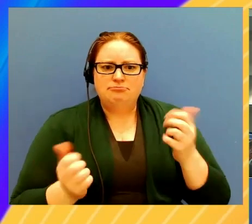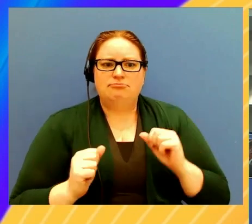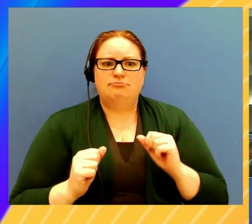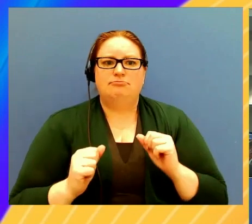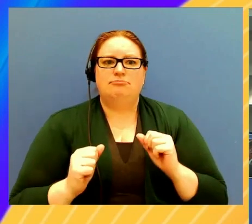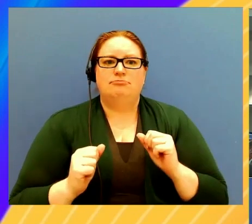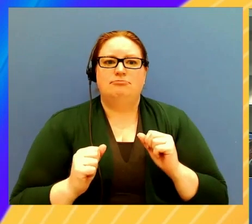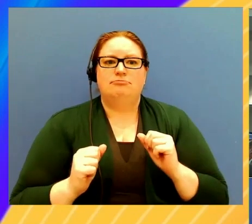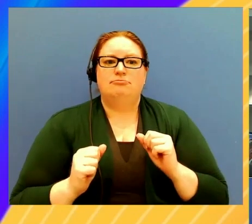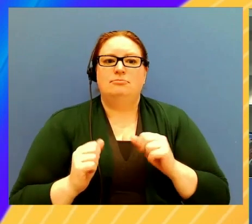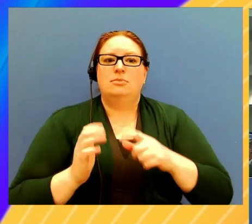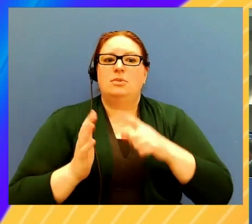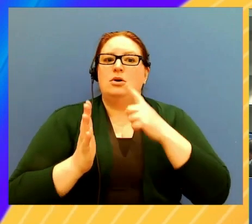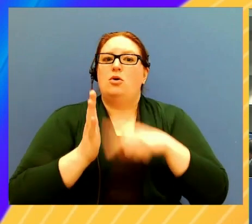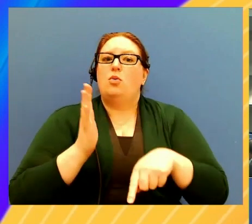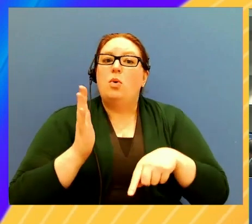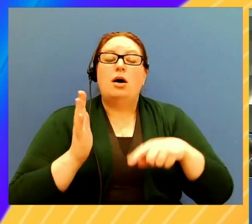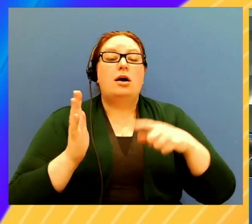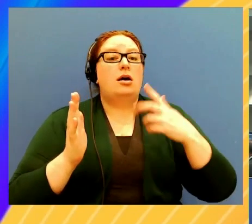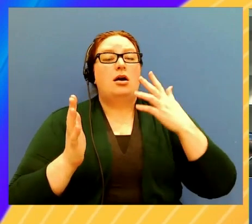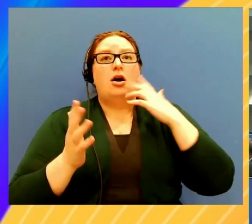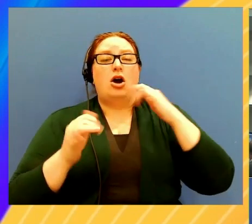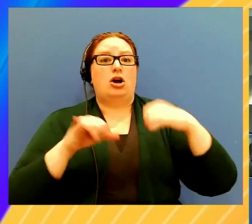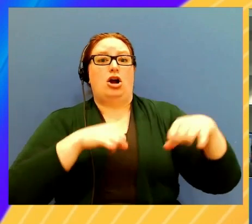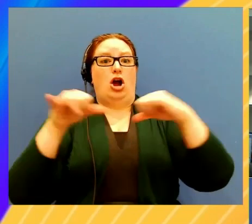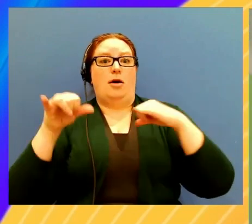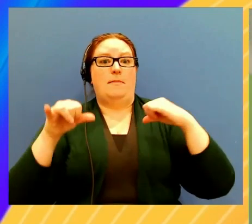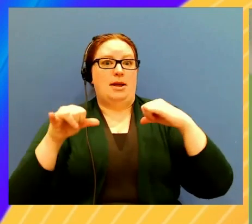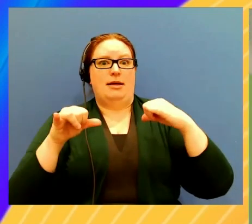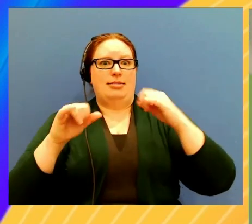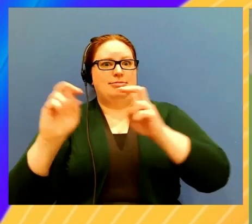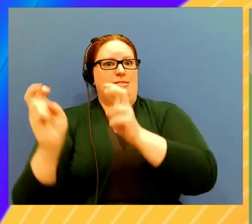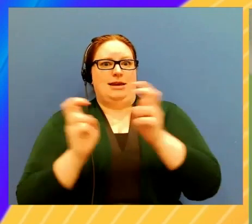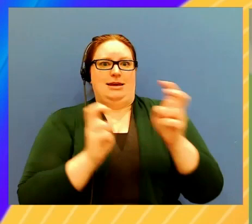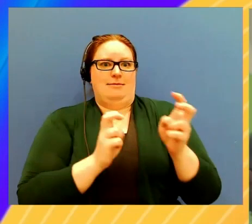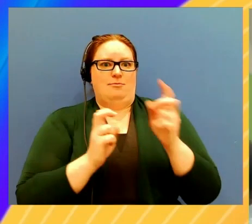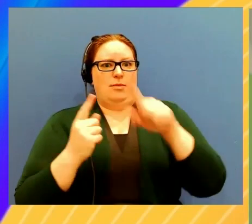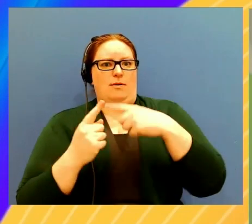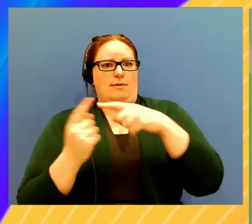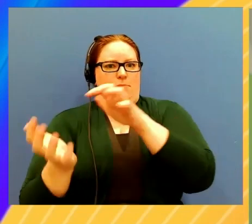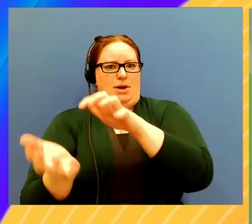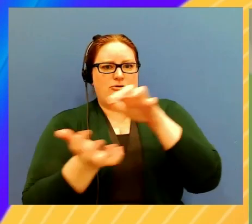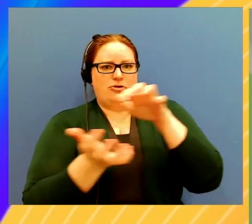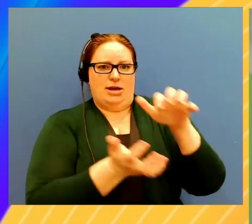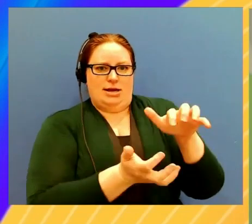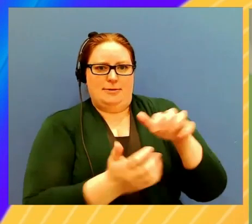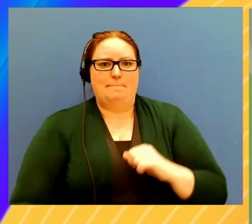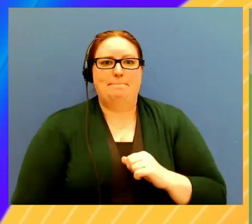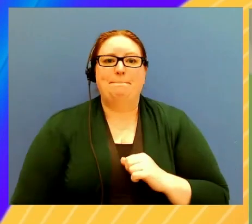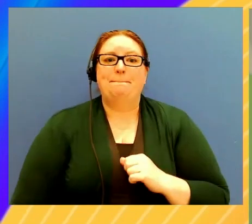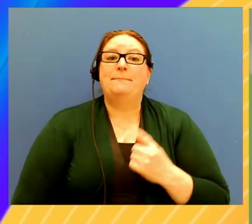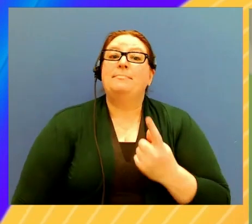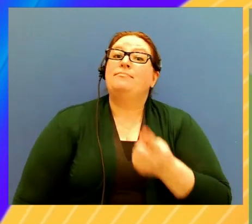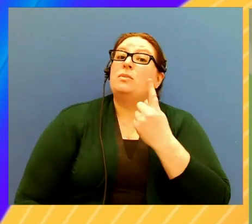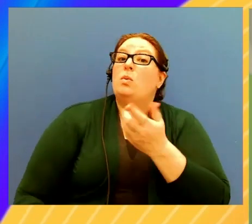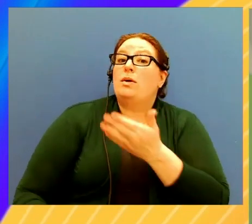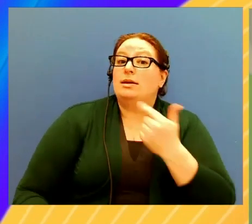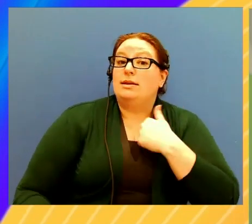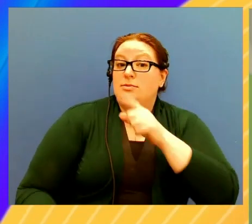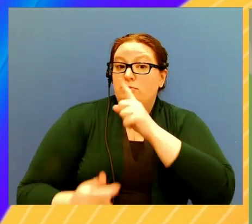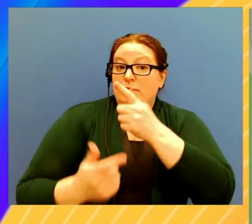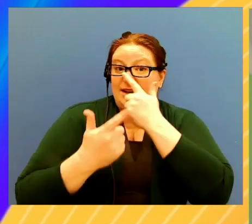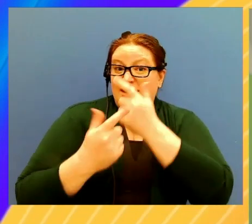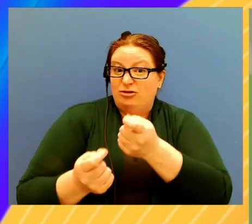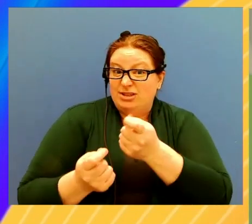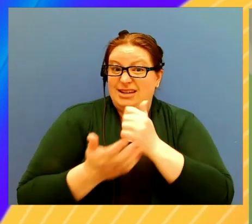common themes that you've seen when a customer migrates to AWS? Yeah, one thing that's been really interesting, helping customers migrate